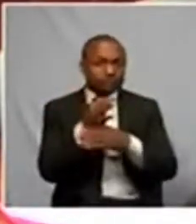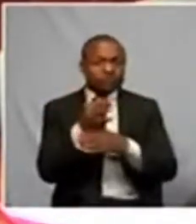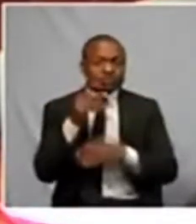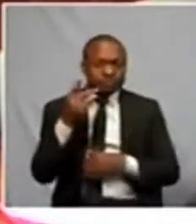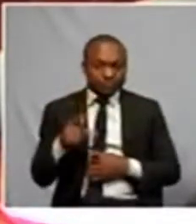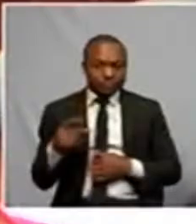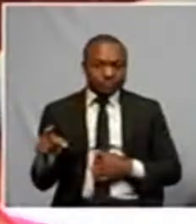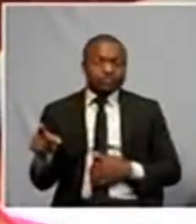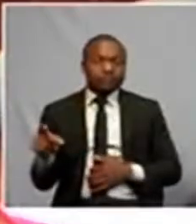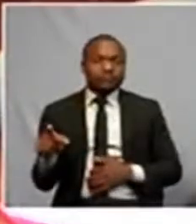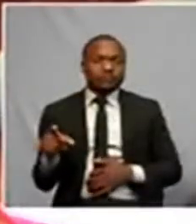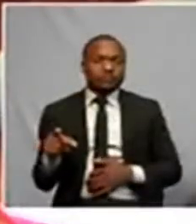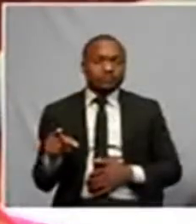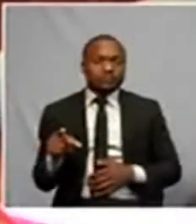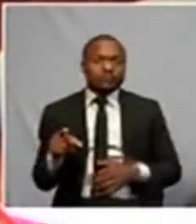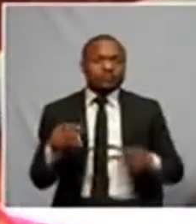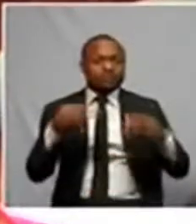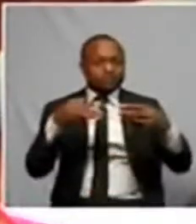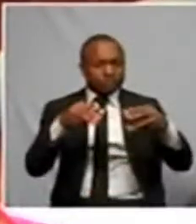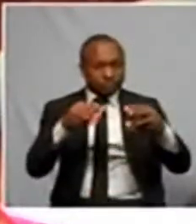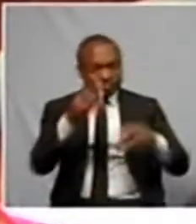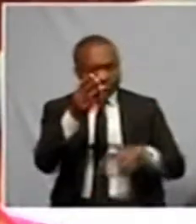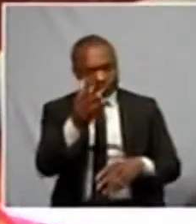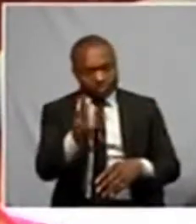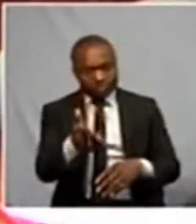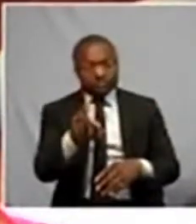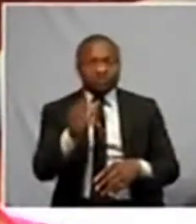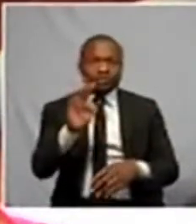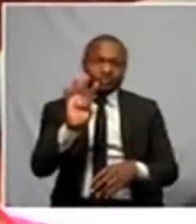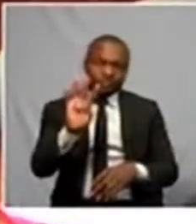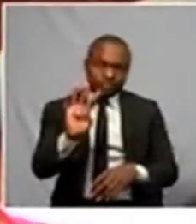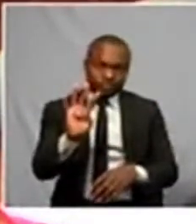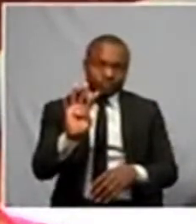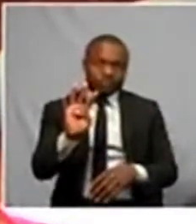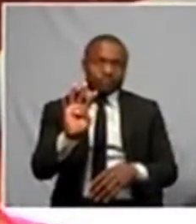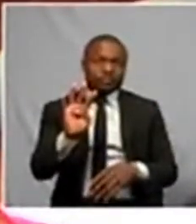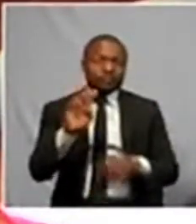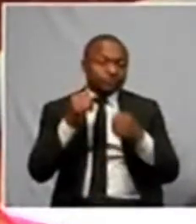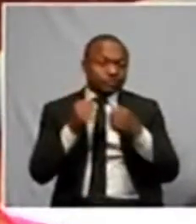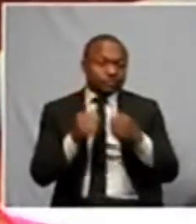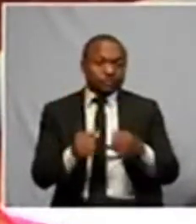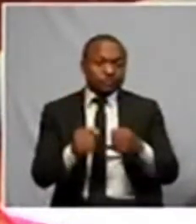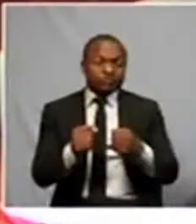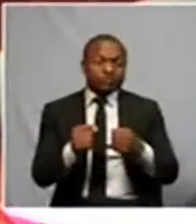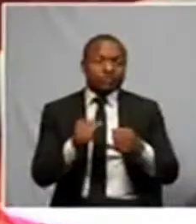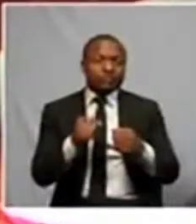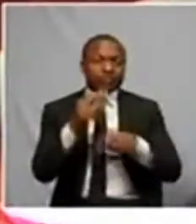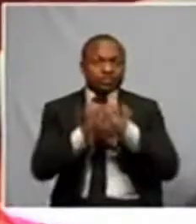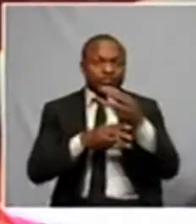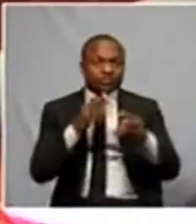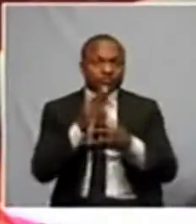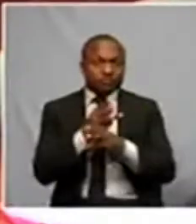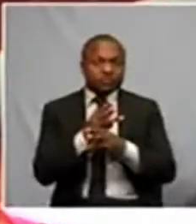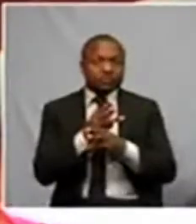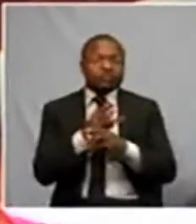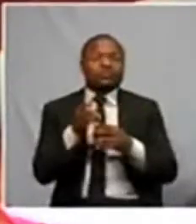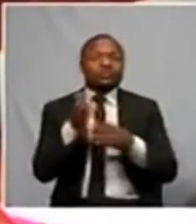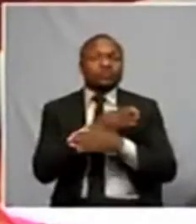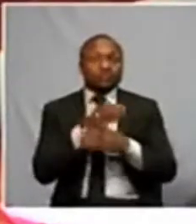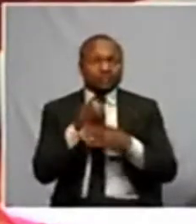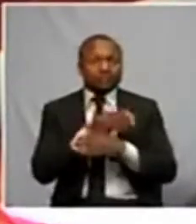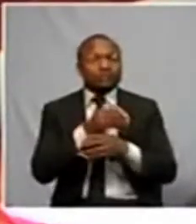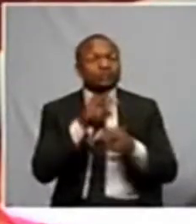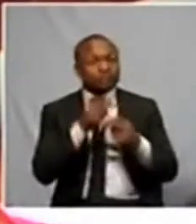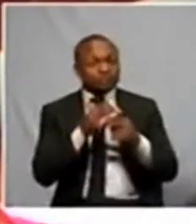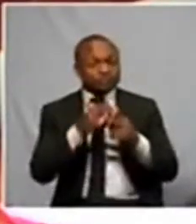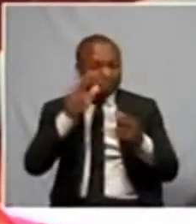products in its domestic market. Number 4, strengthen global trade reputation. Ratifying the